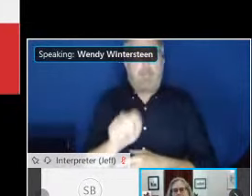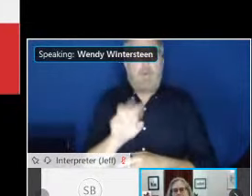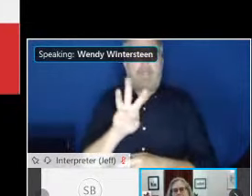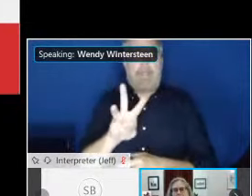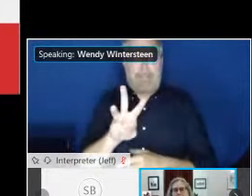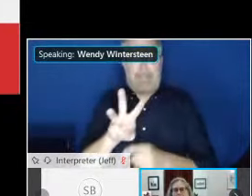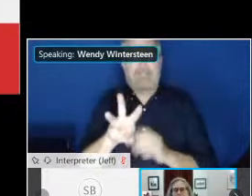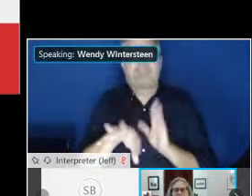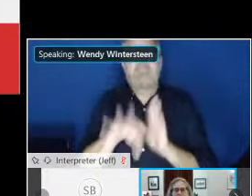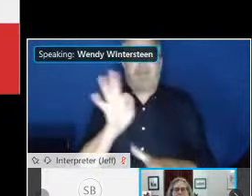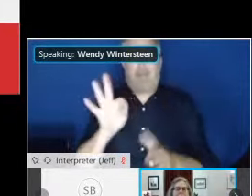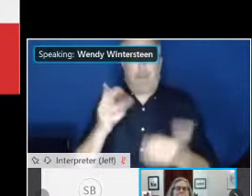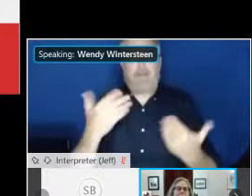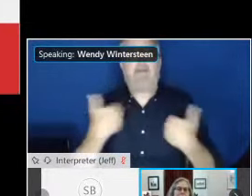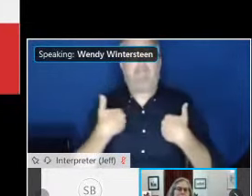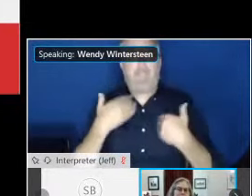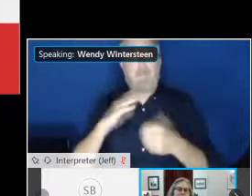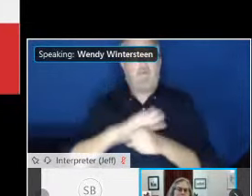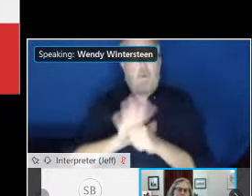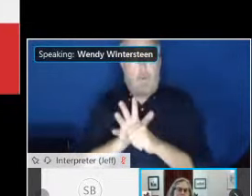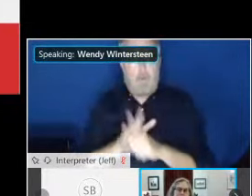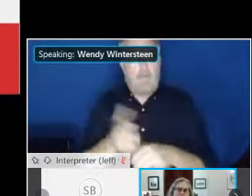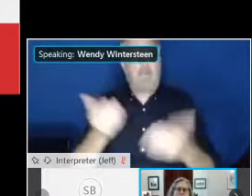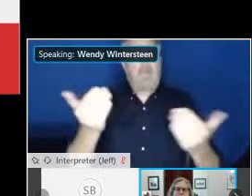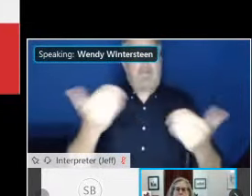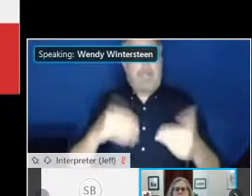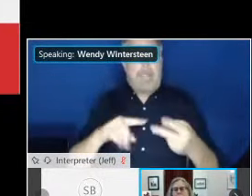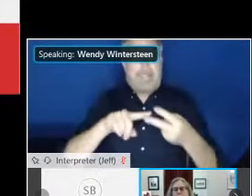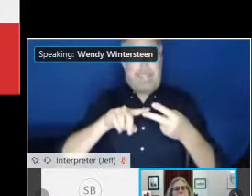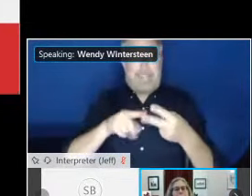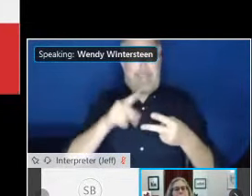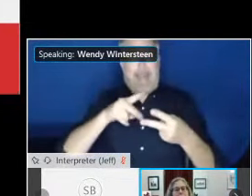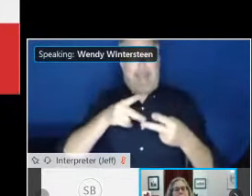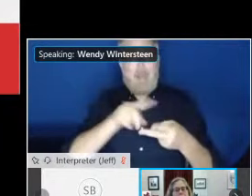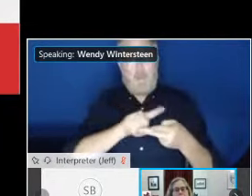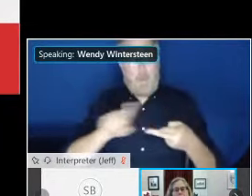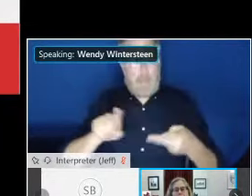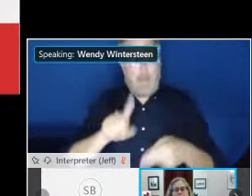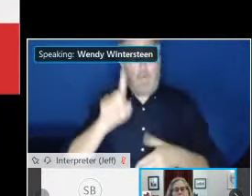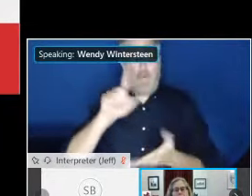13.6% positivity rate. The second week of the semester,